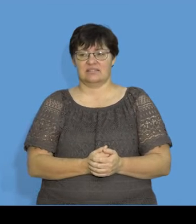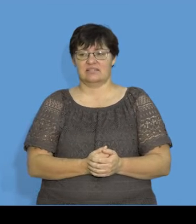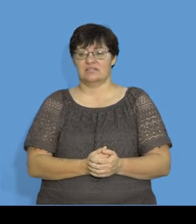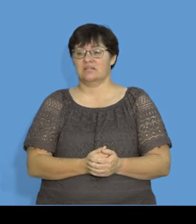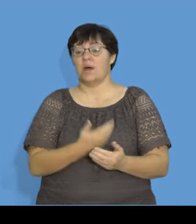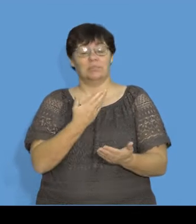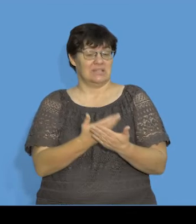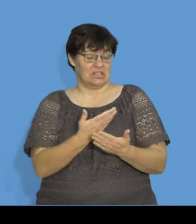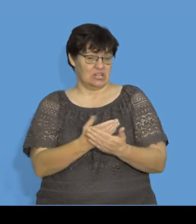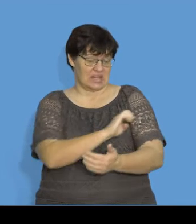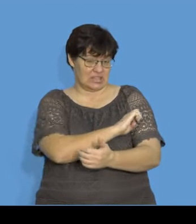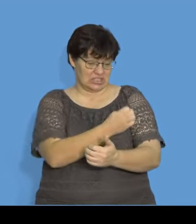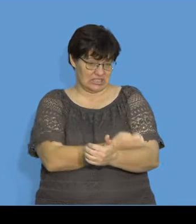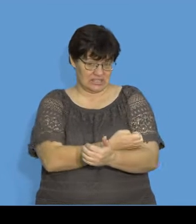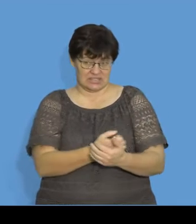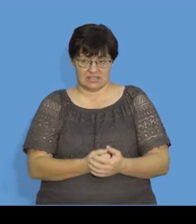Potential energy.